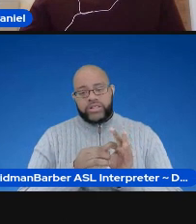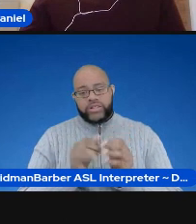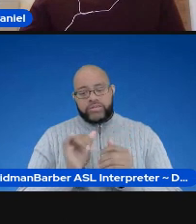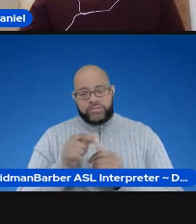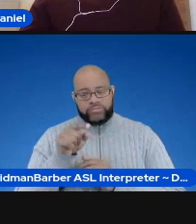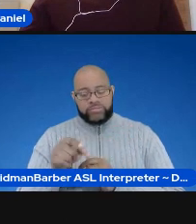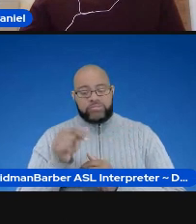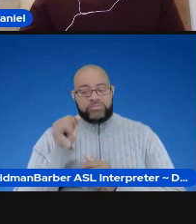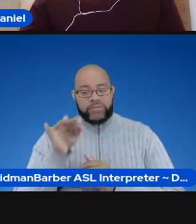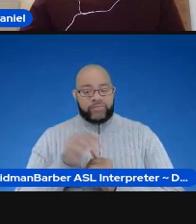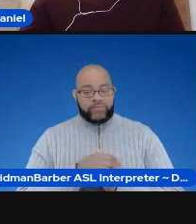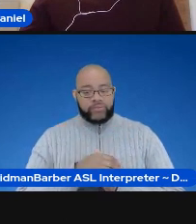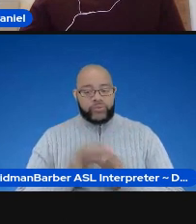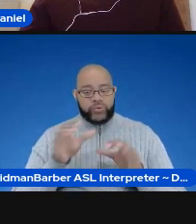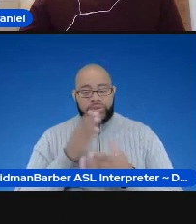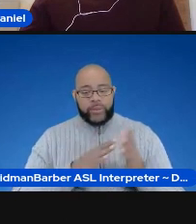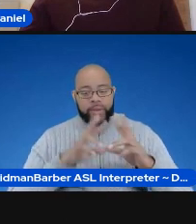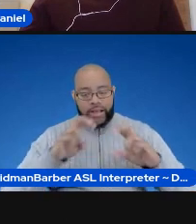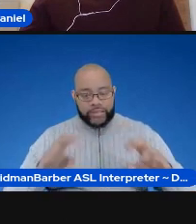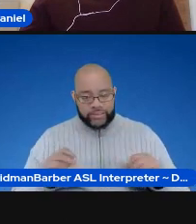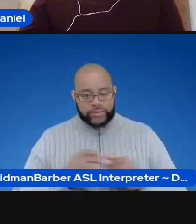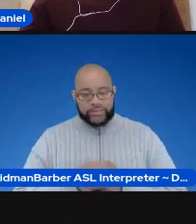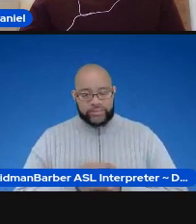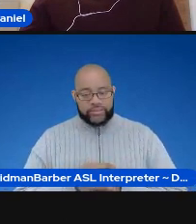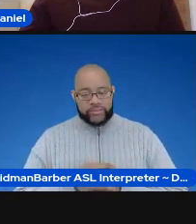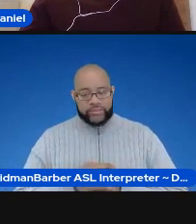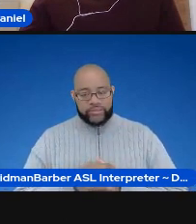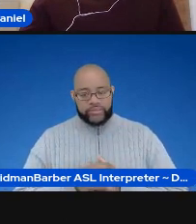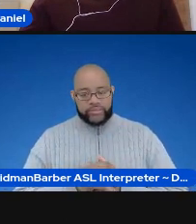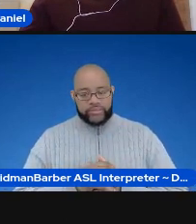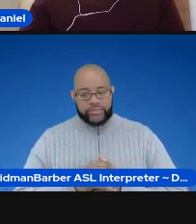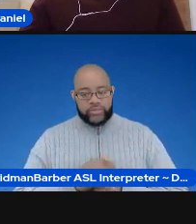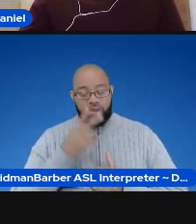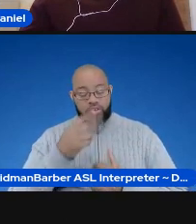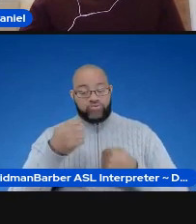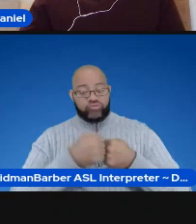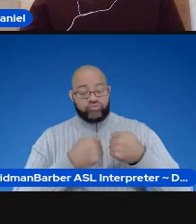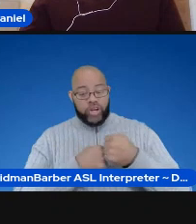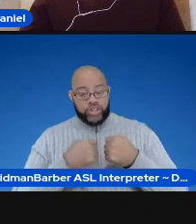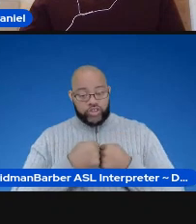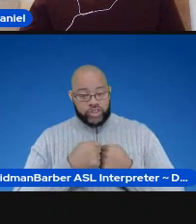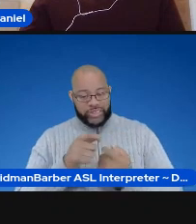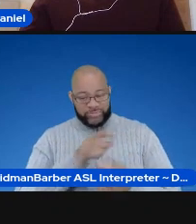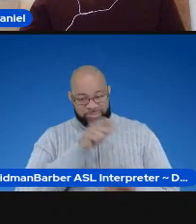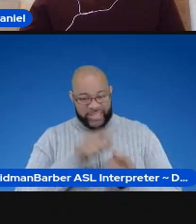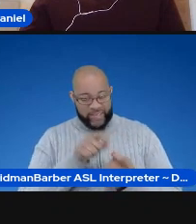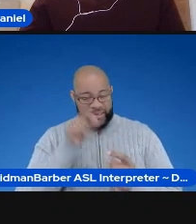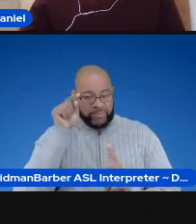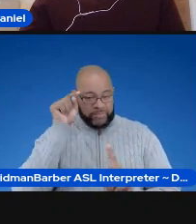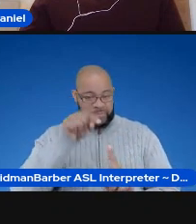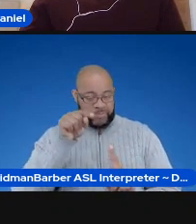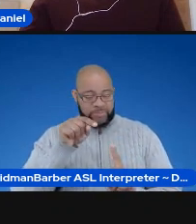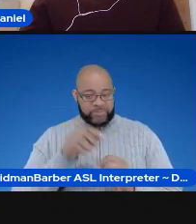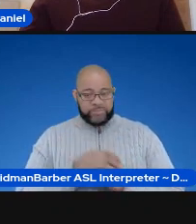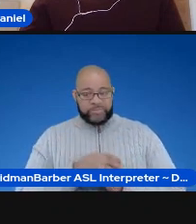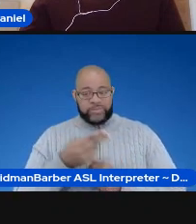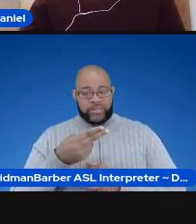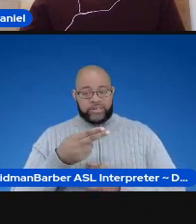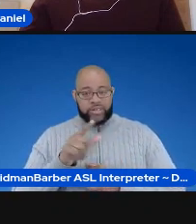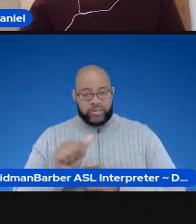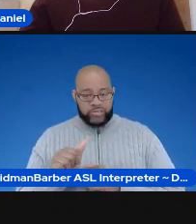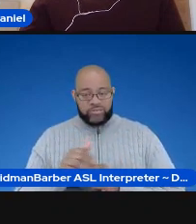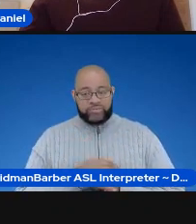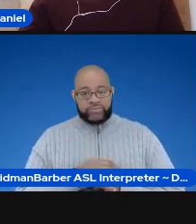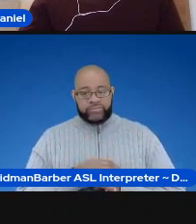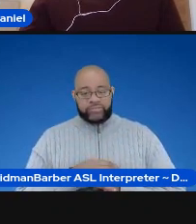if you do some analysis here to look at the structure of this particular classical HLA allele,